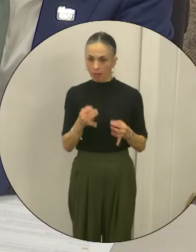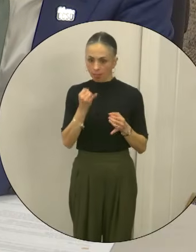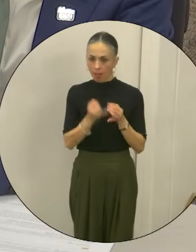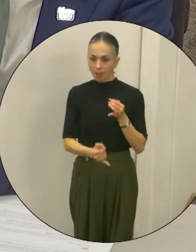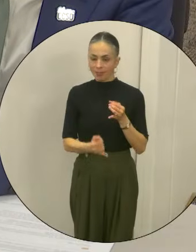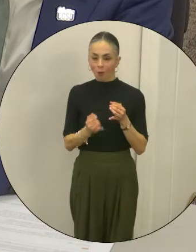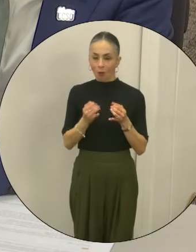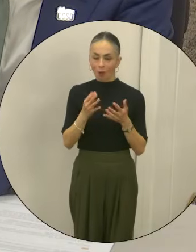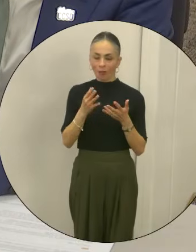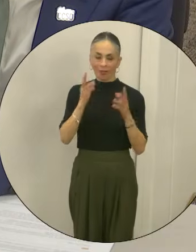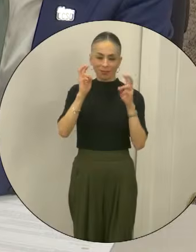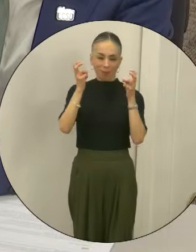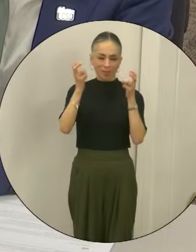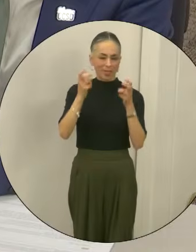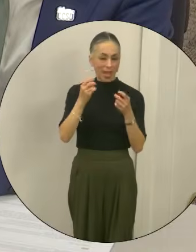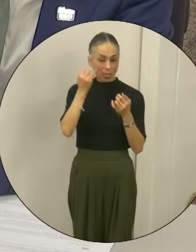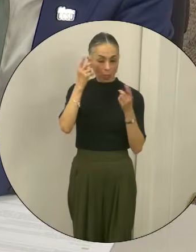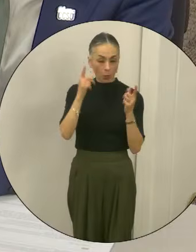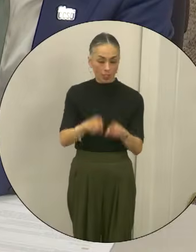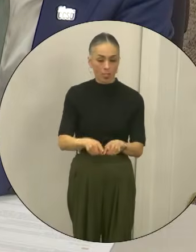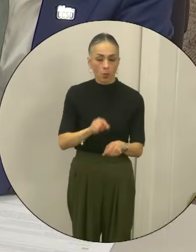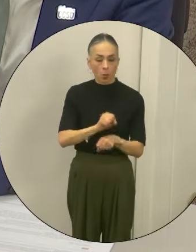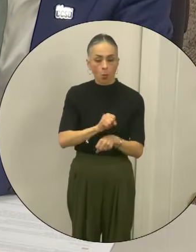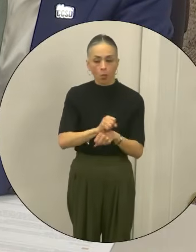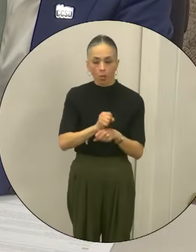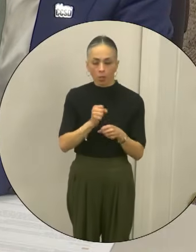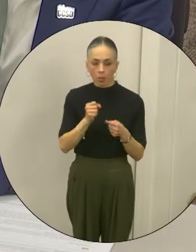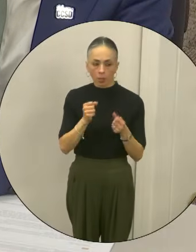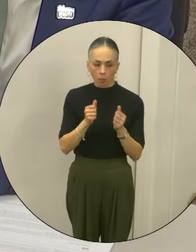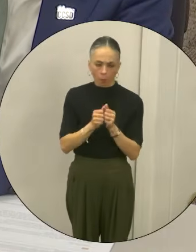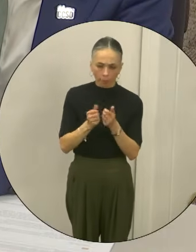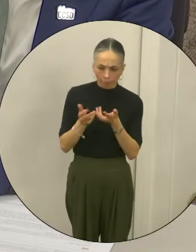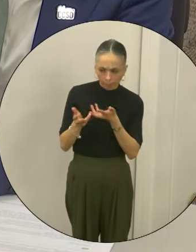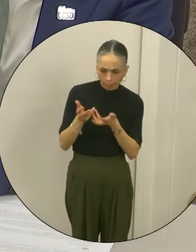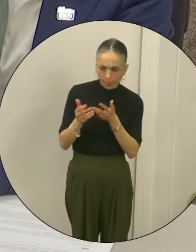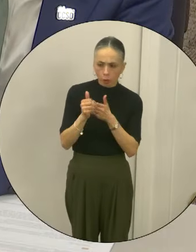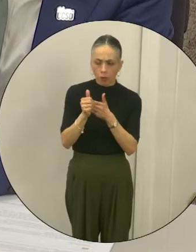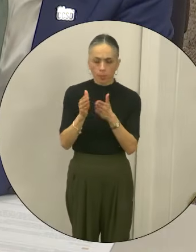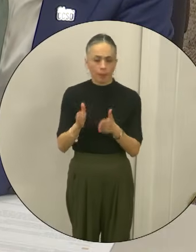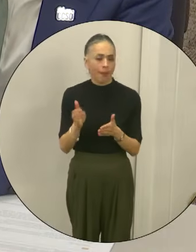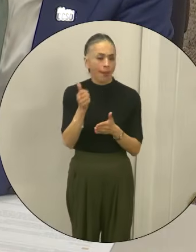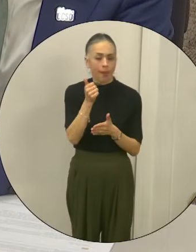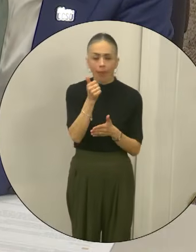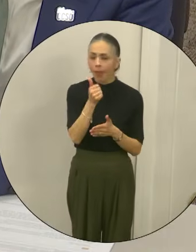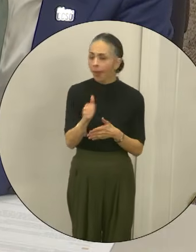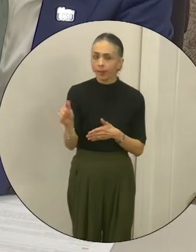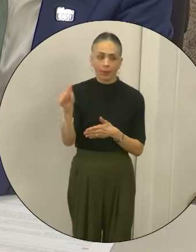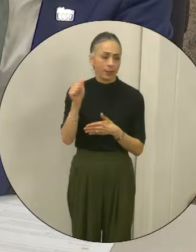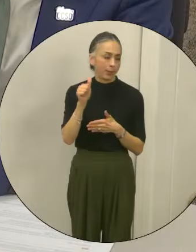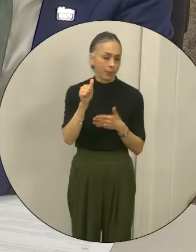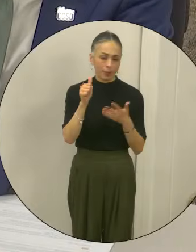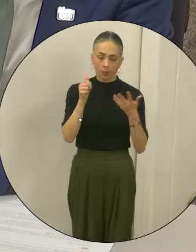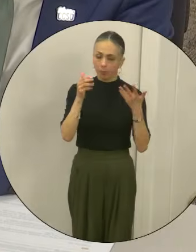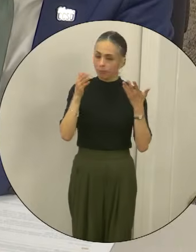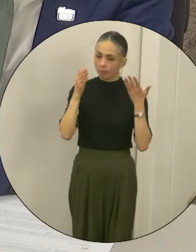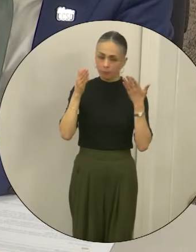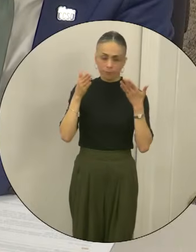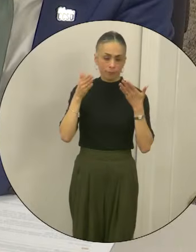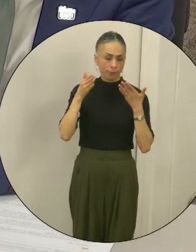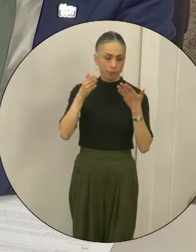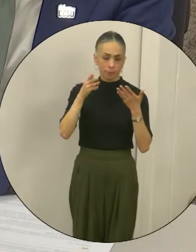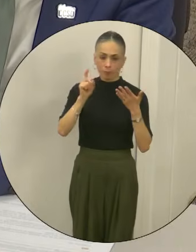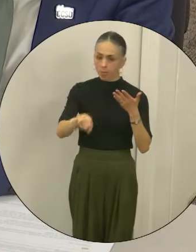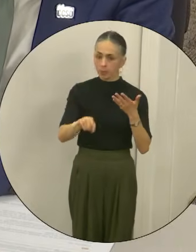topics, that we will work closely with legislative leadership to any means possible for us to move